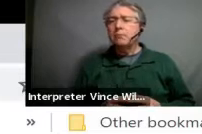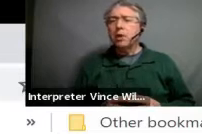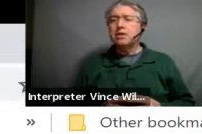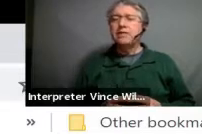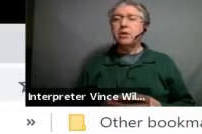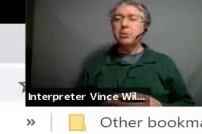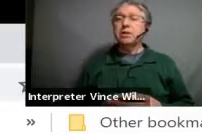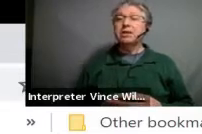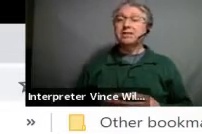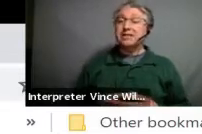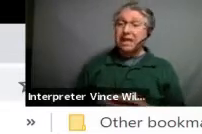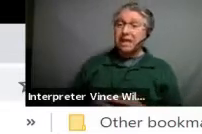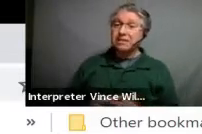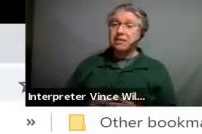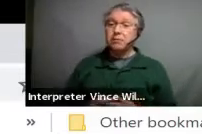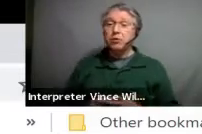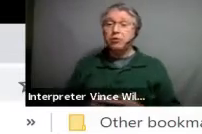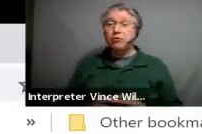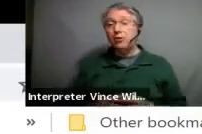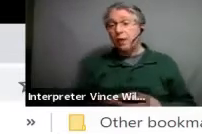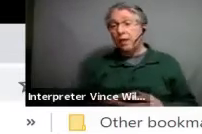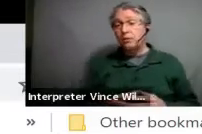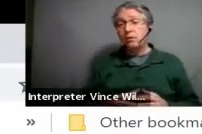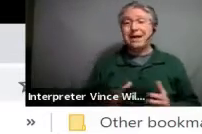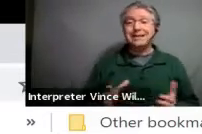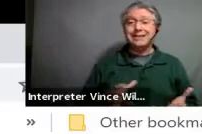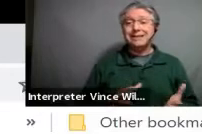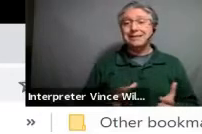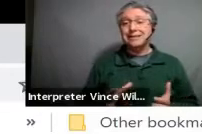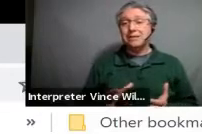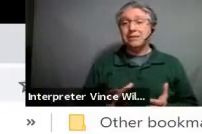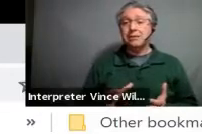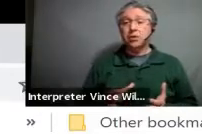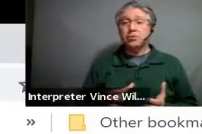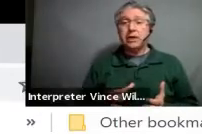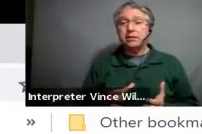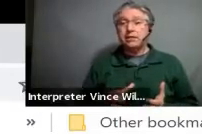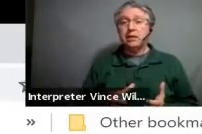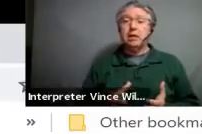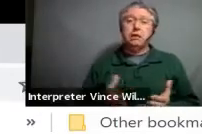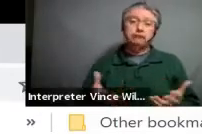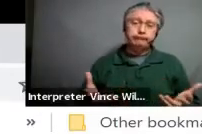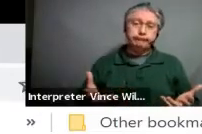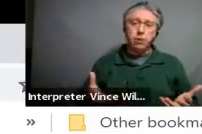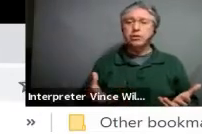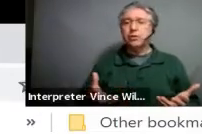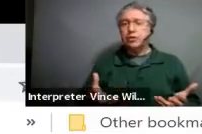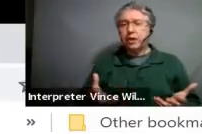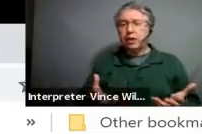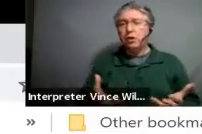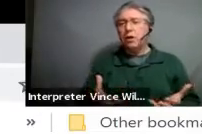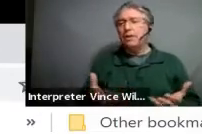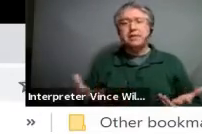we'd like Mark to have the ability to stand and move around to access his workspace, also